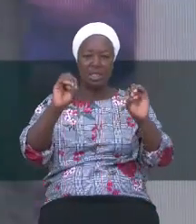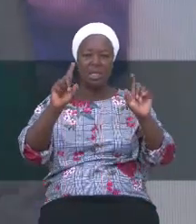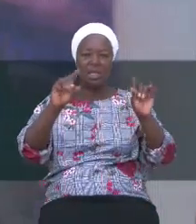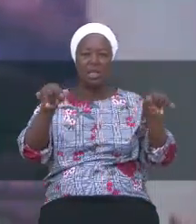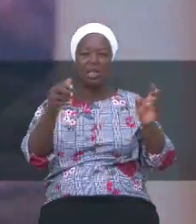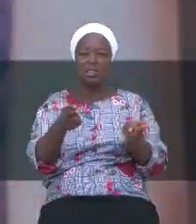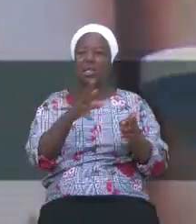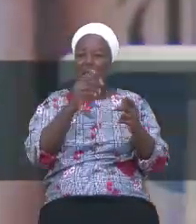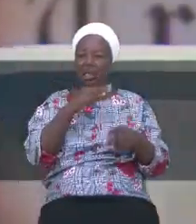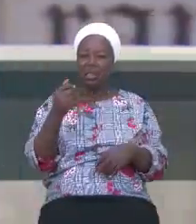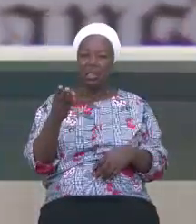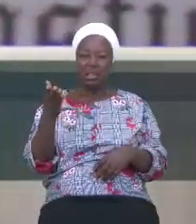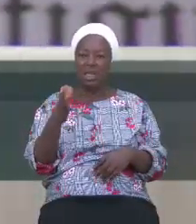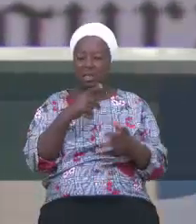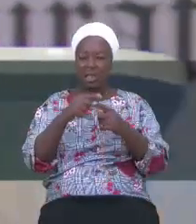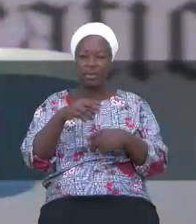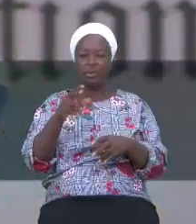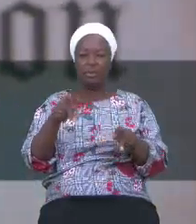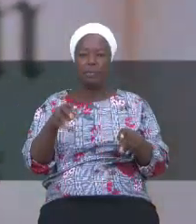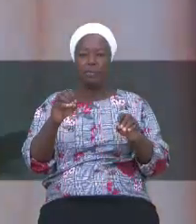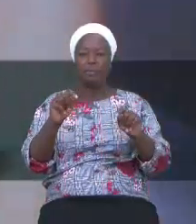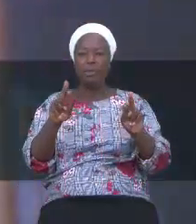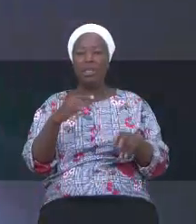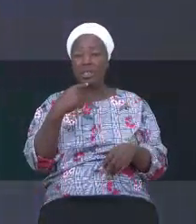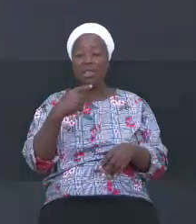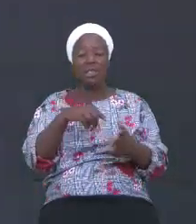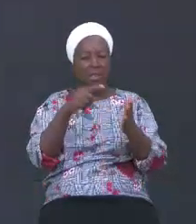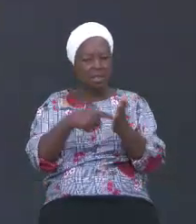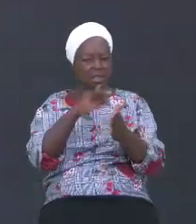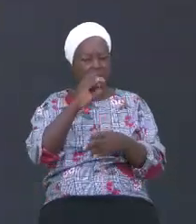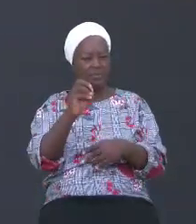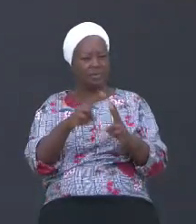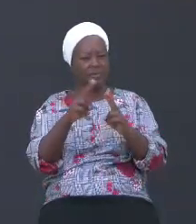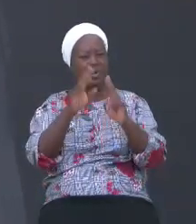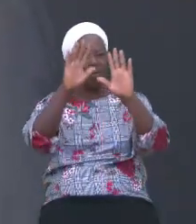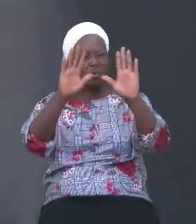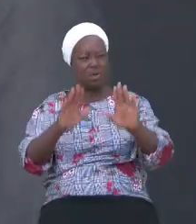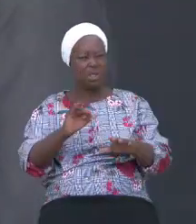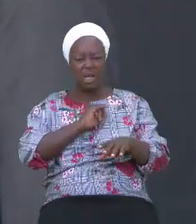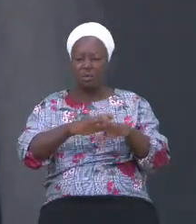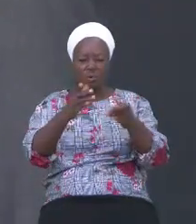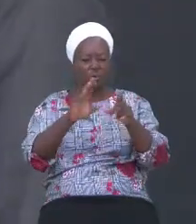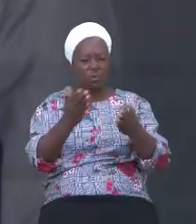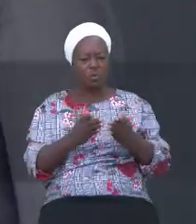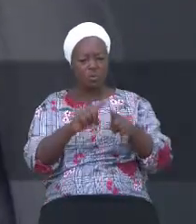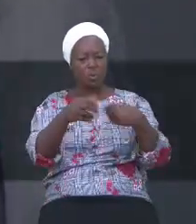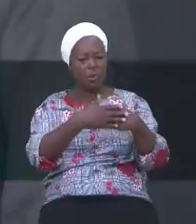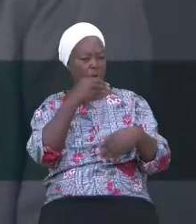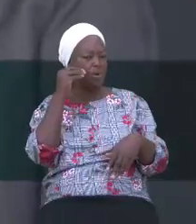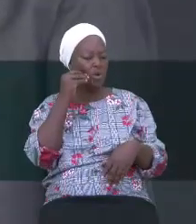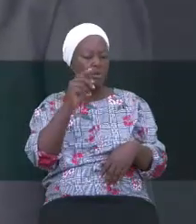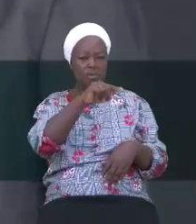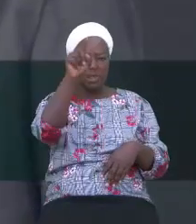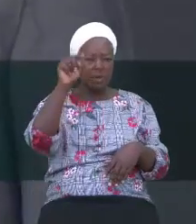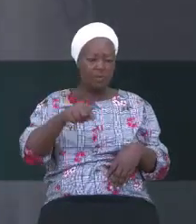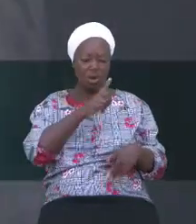And then Peter said, this is so wonderful, I don't want to go back home. Therefore, Lord,